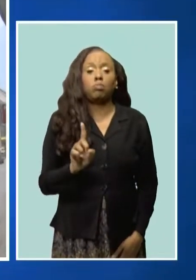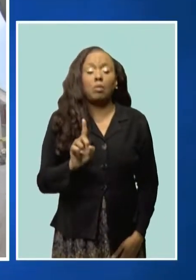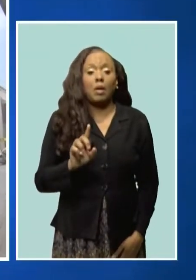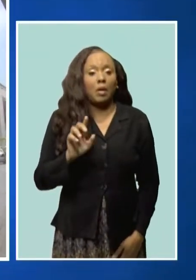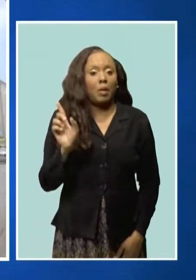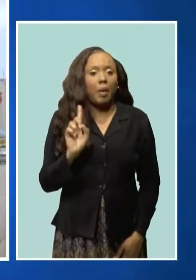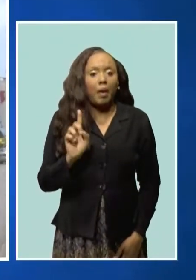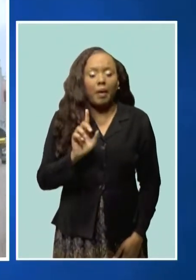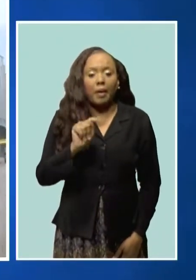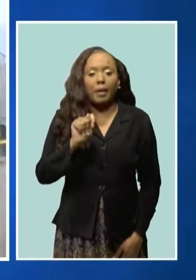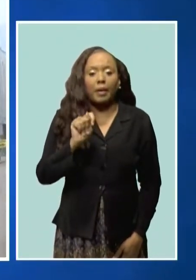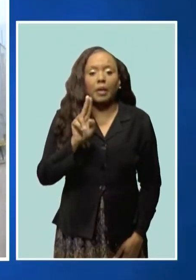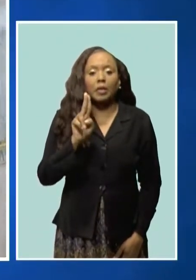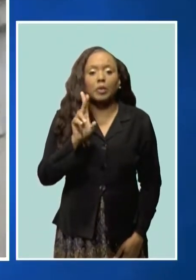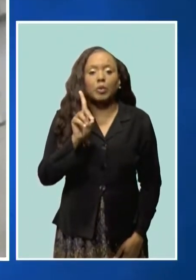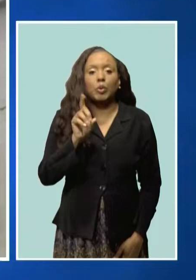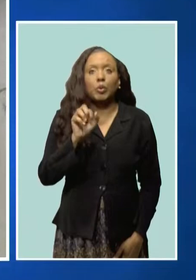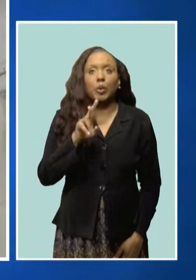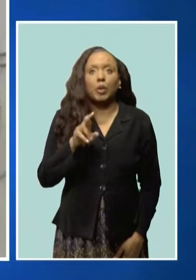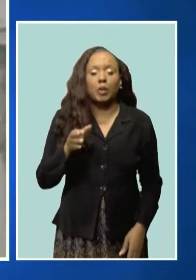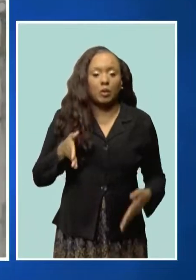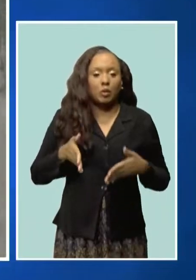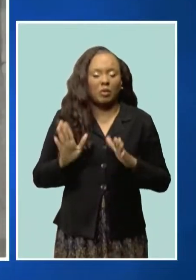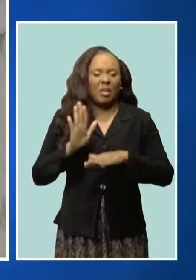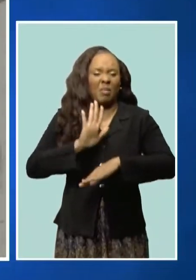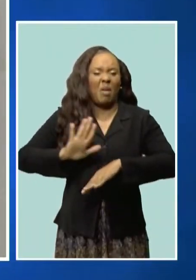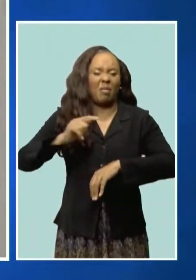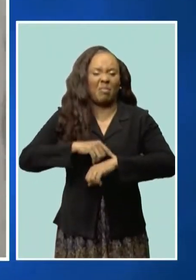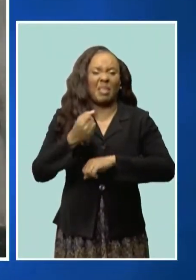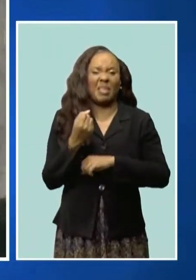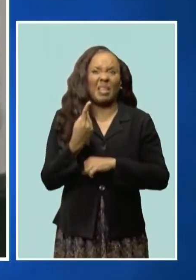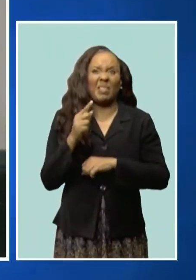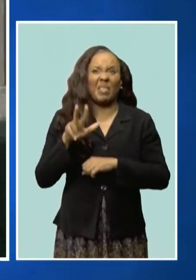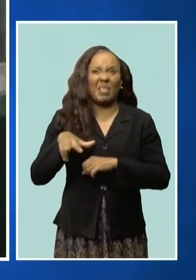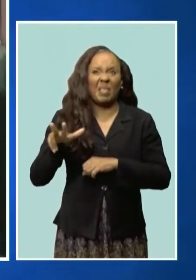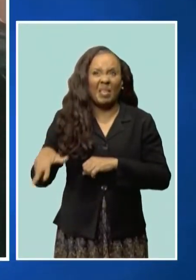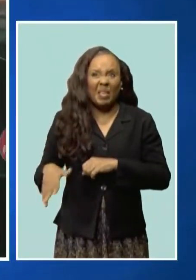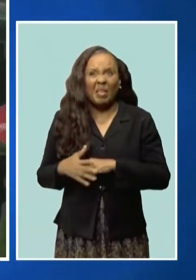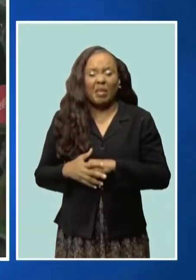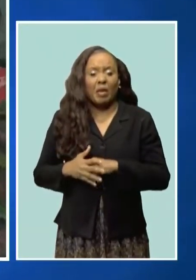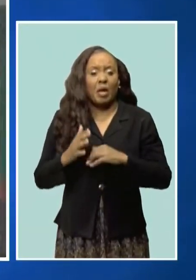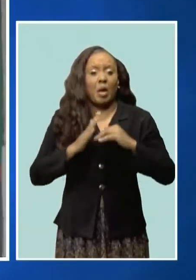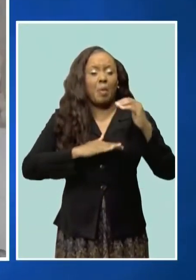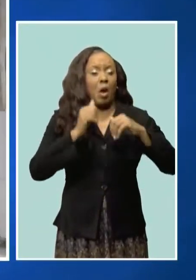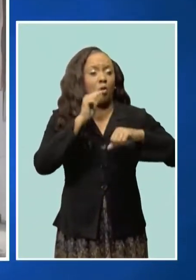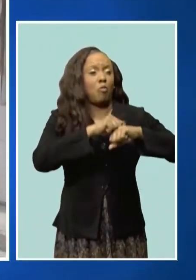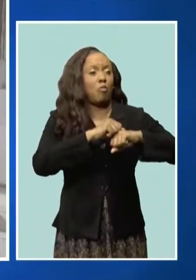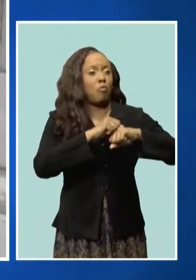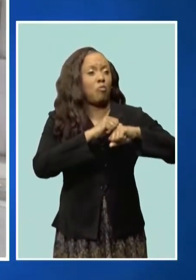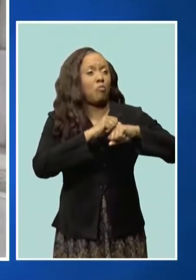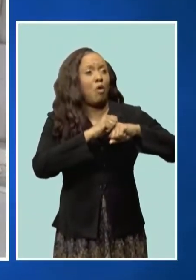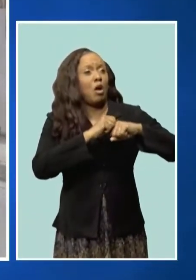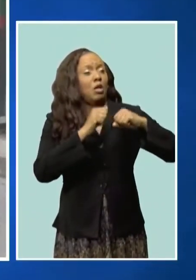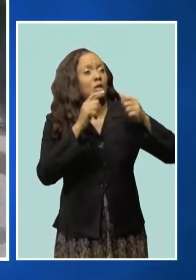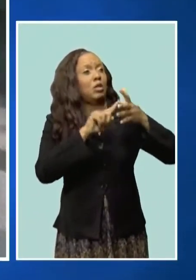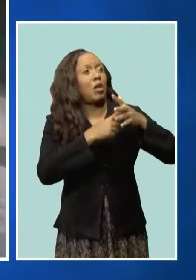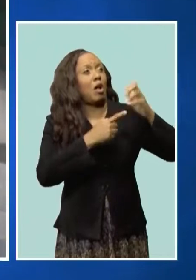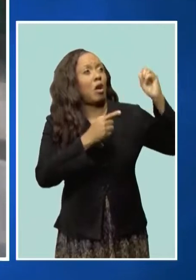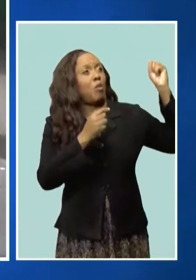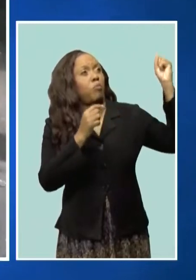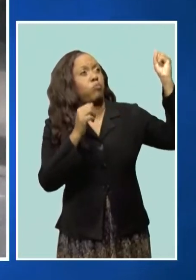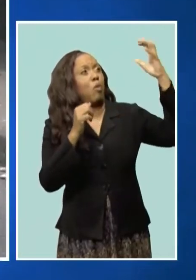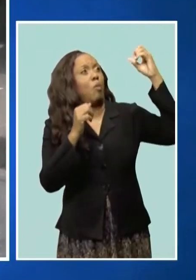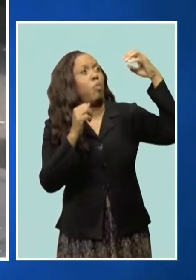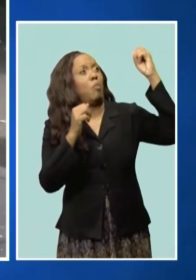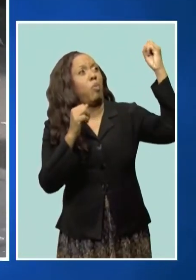Tudor Street. It was around 11:33 a.m. when pieces of the building fell from the roof area and struck her. The limestone rock